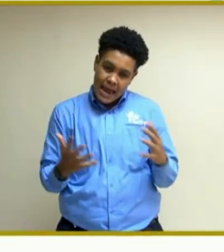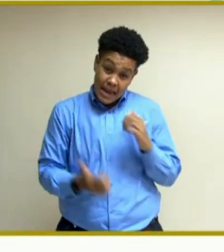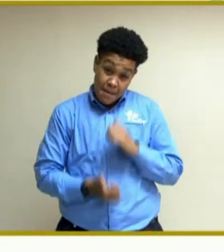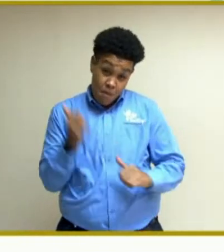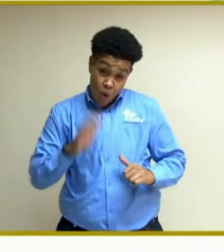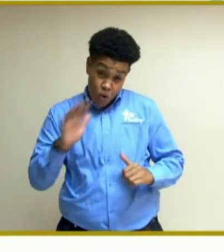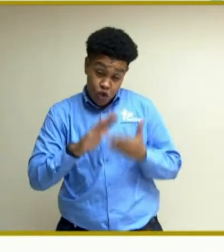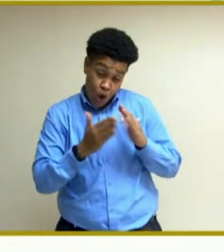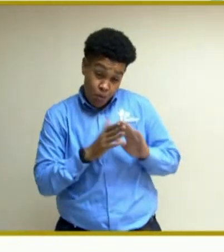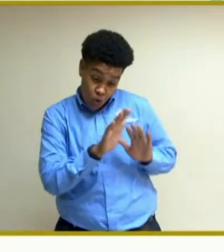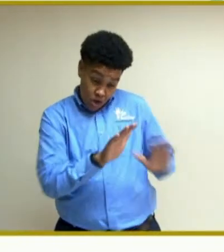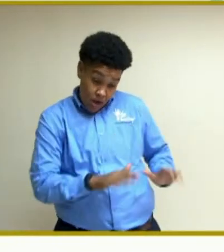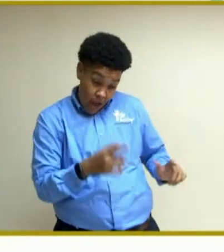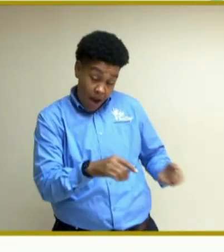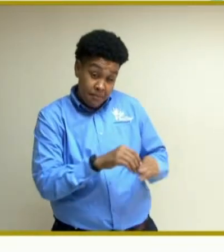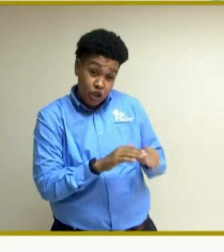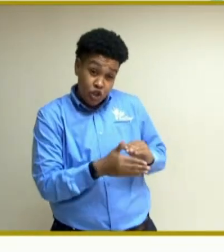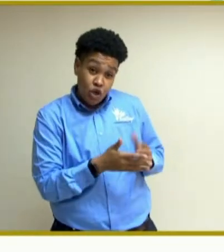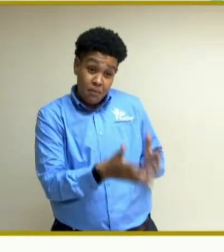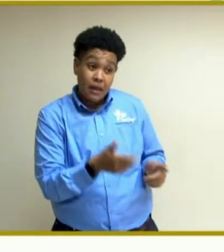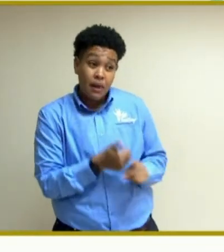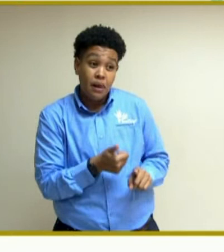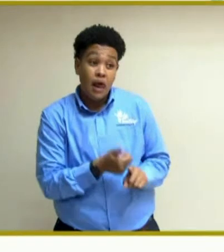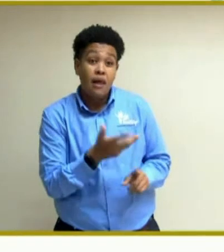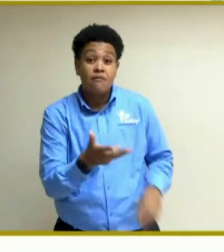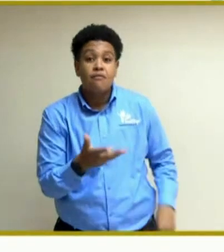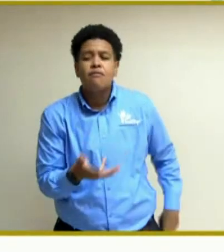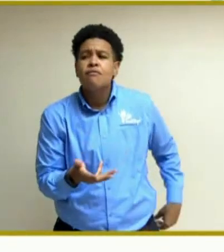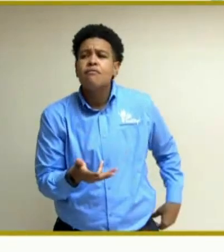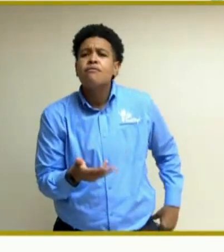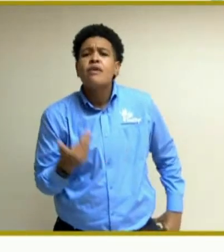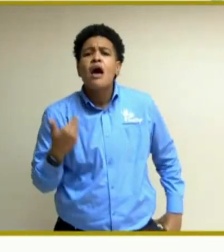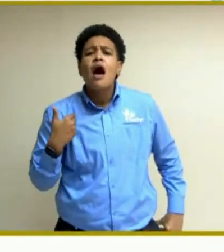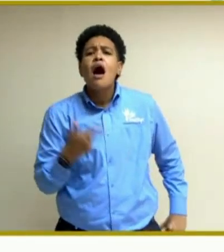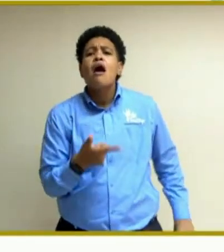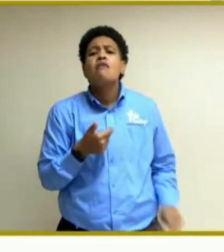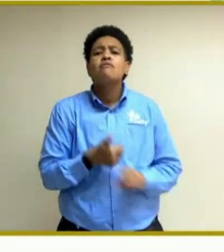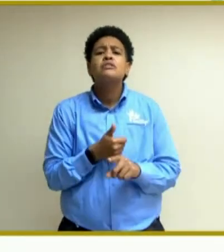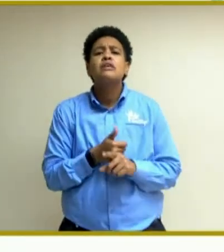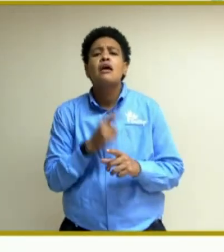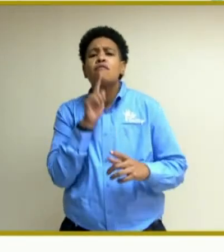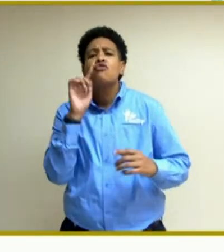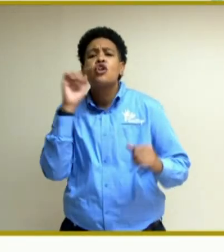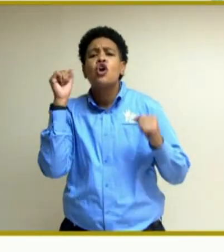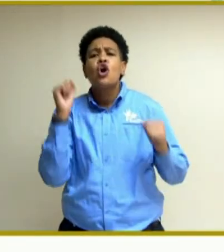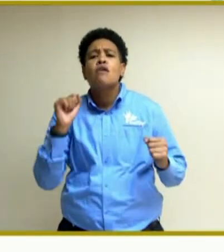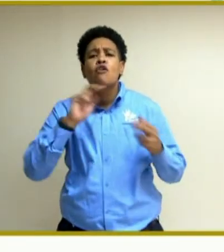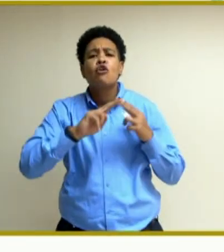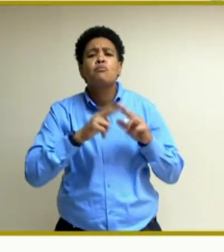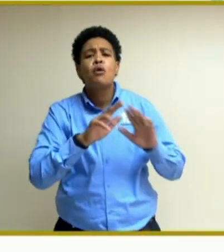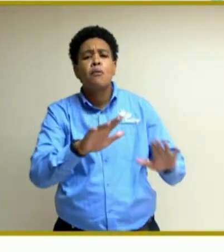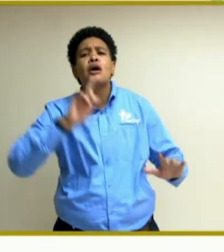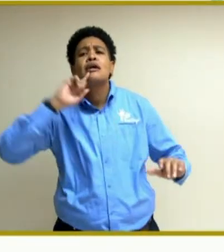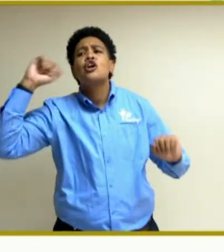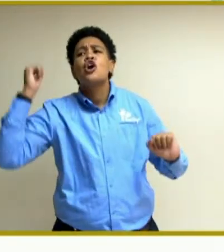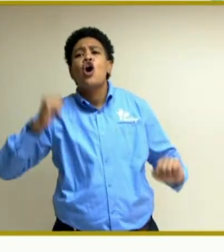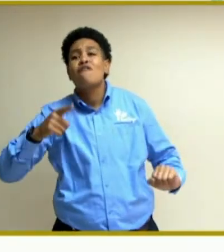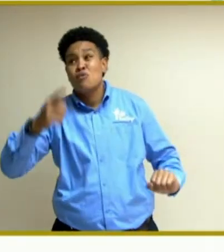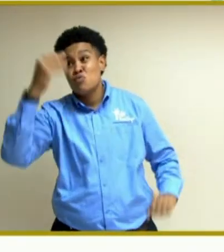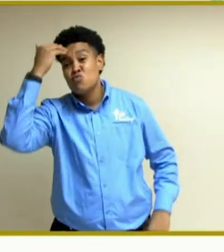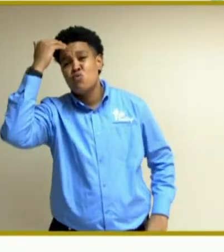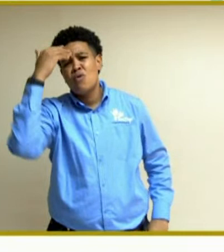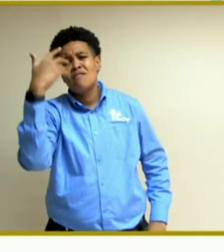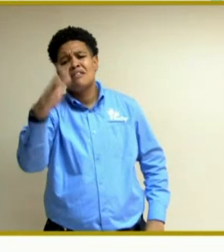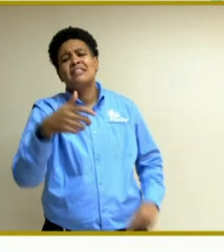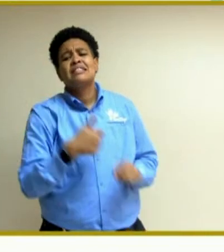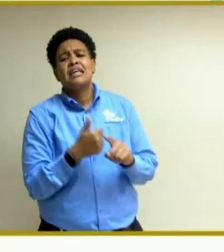most communities in Jamaica have had confirmed cases, and you know